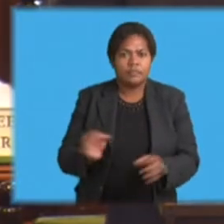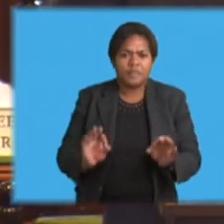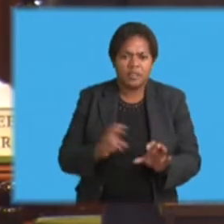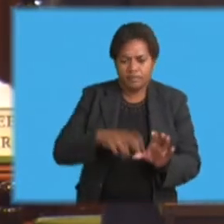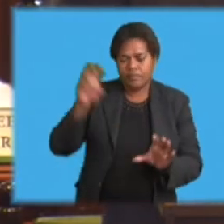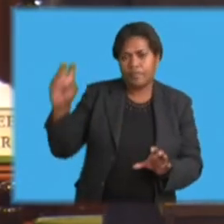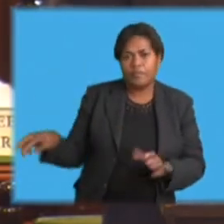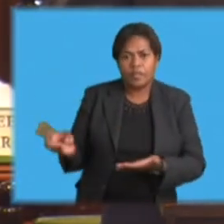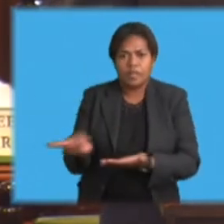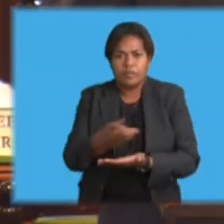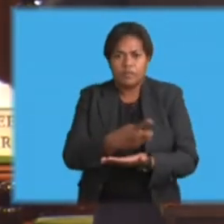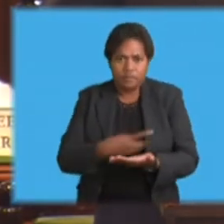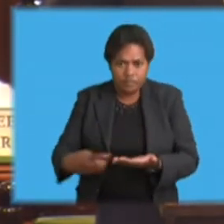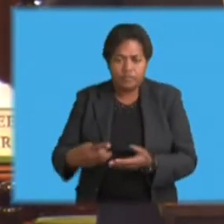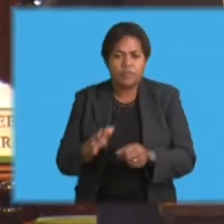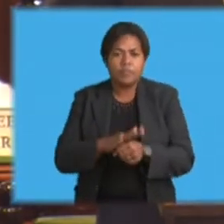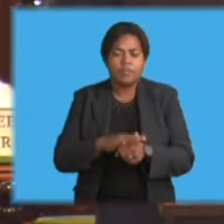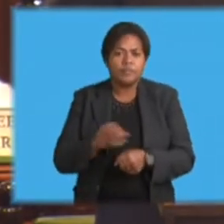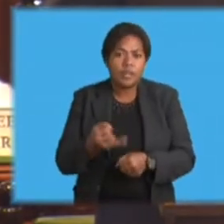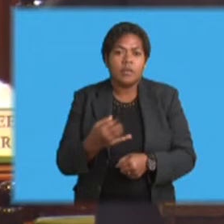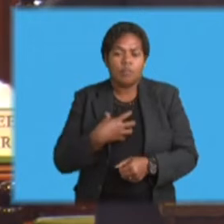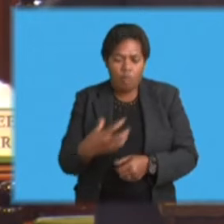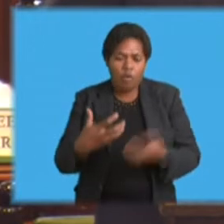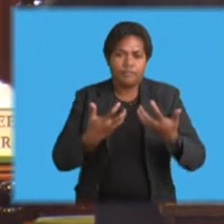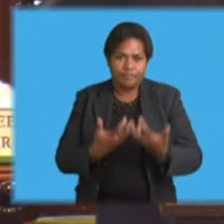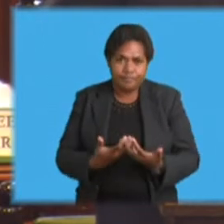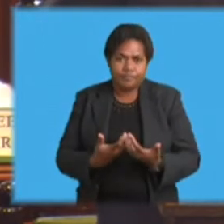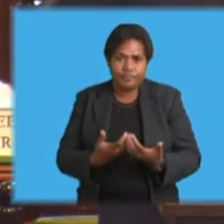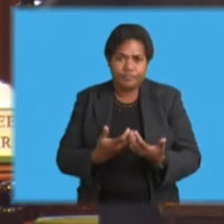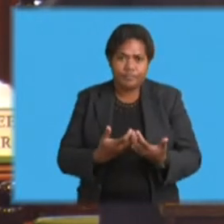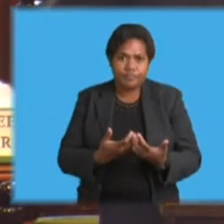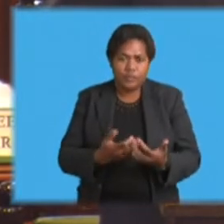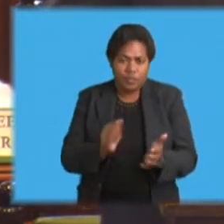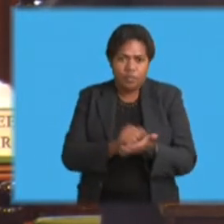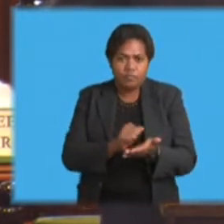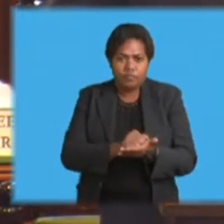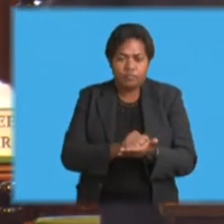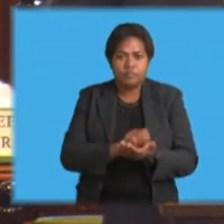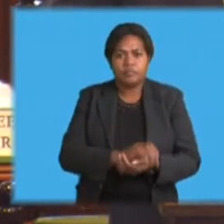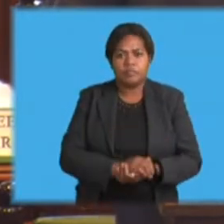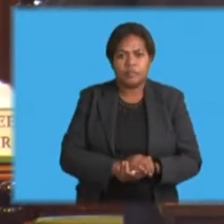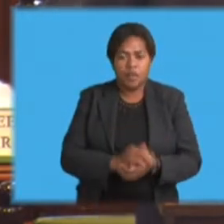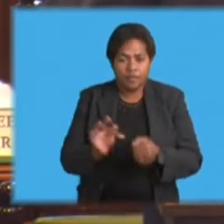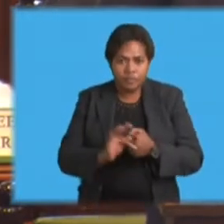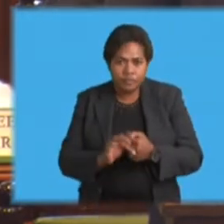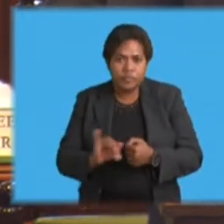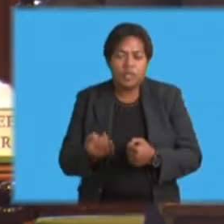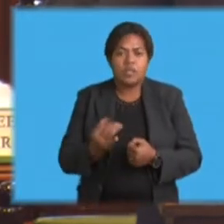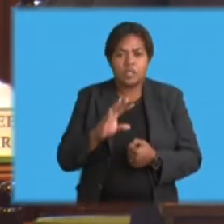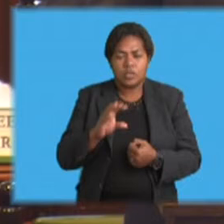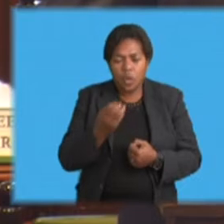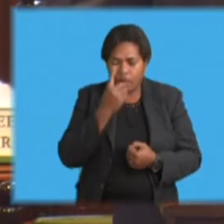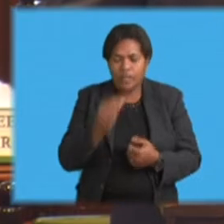revise that net database, to make it more relevant, to make it more accurate, to clean it and to fix it so that it becomes more user-friendly for